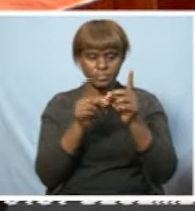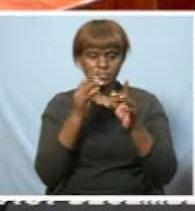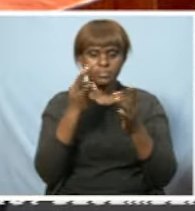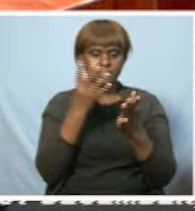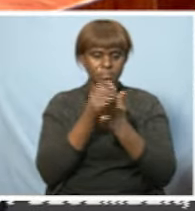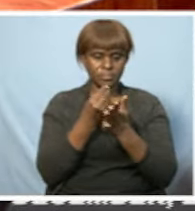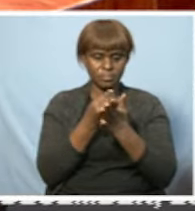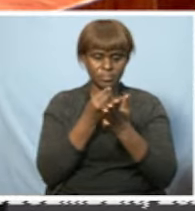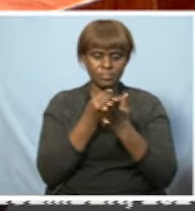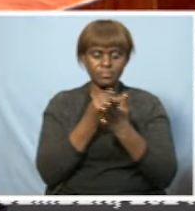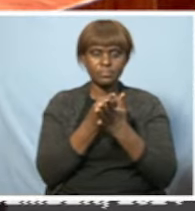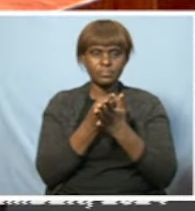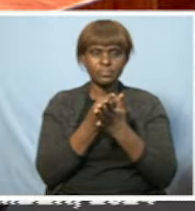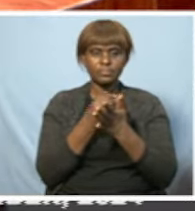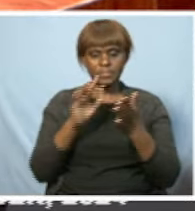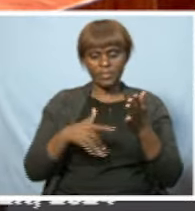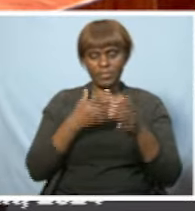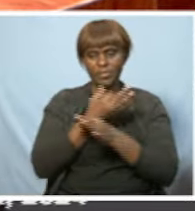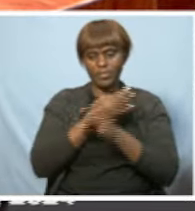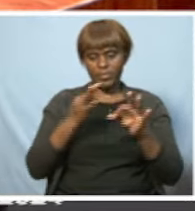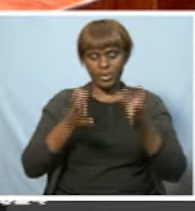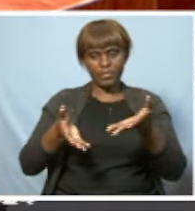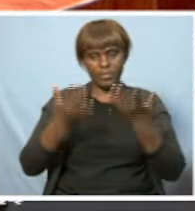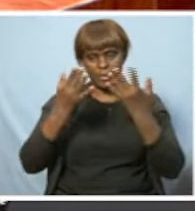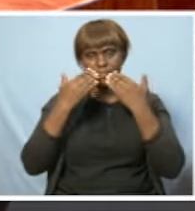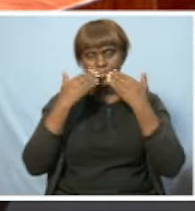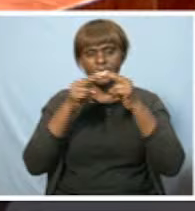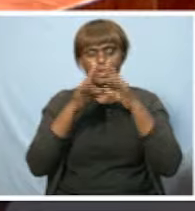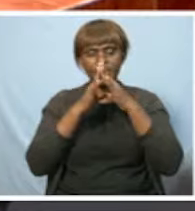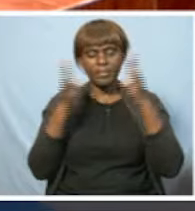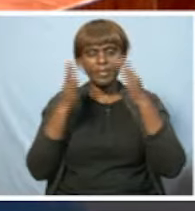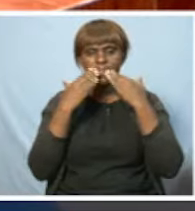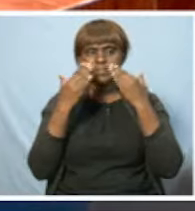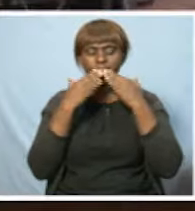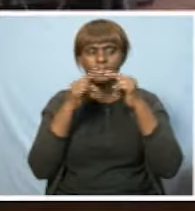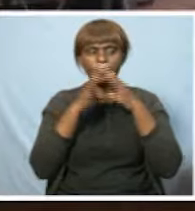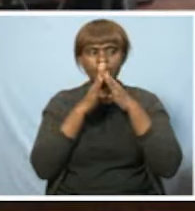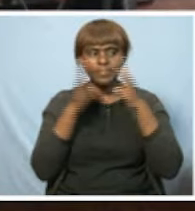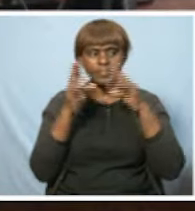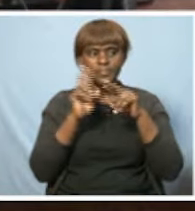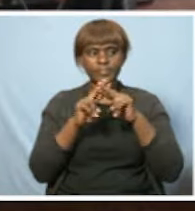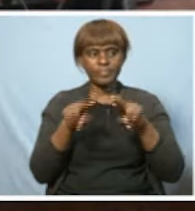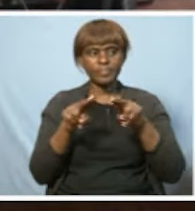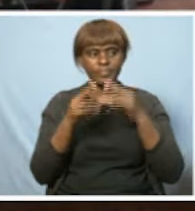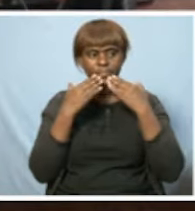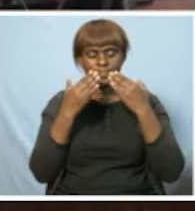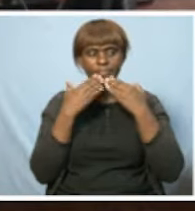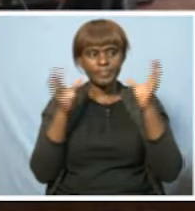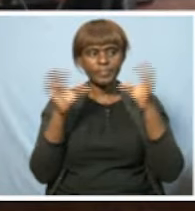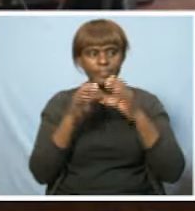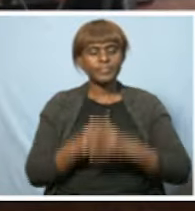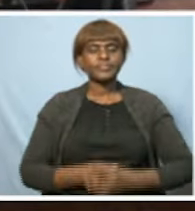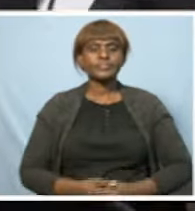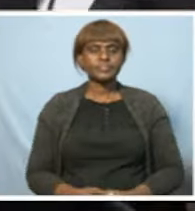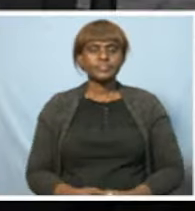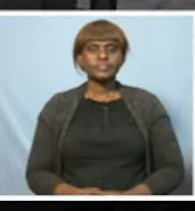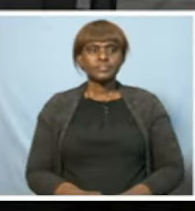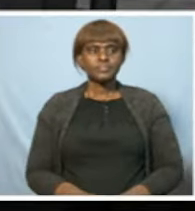Finance. Feel free to leave. Thank you so much. Thank you very much, Chairperson and the committee.